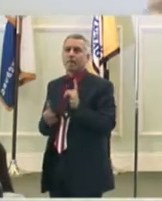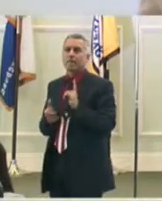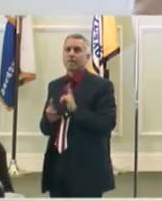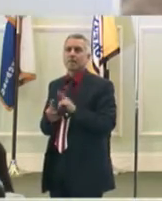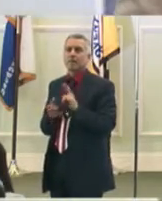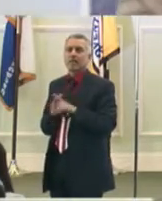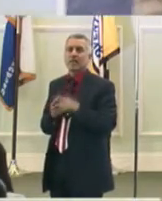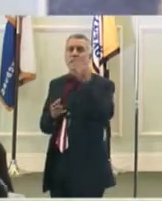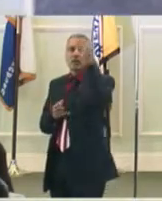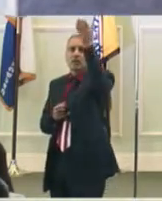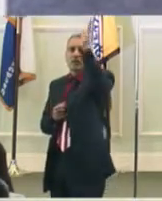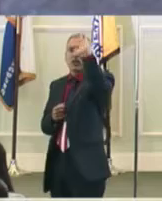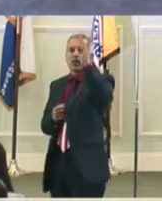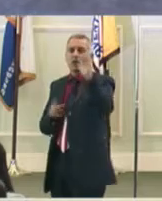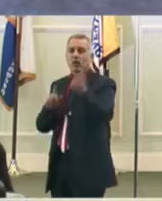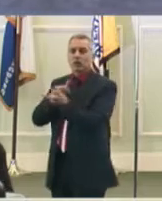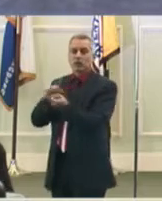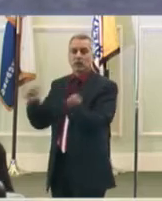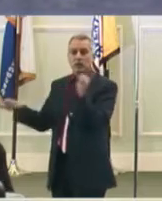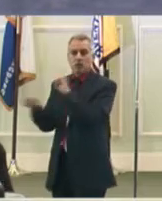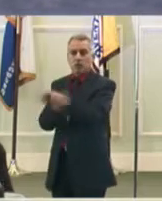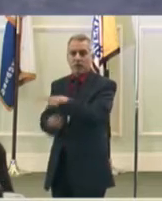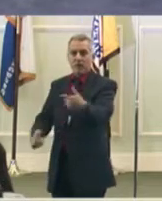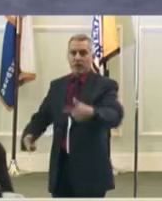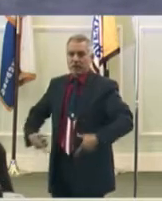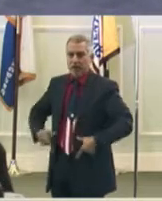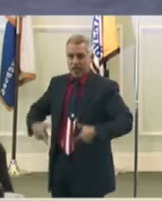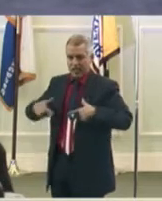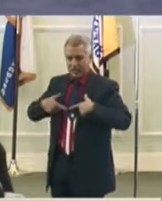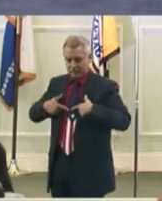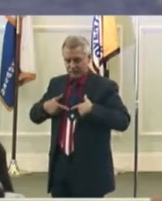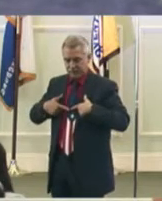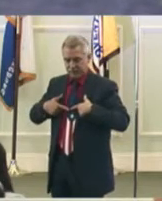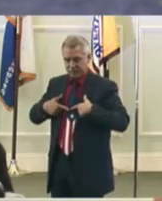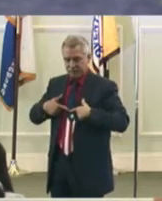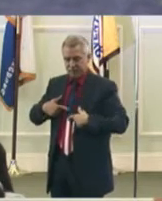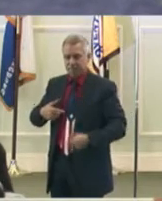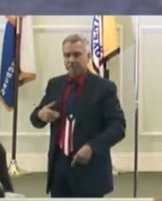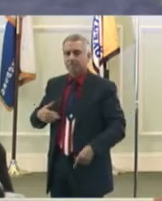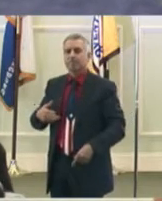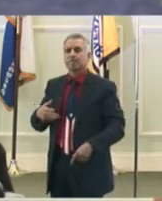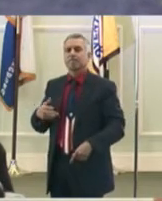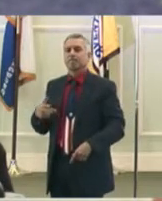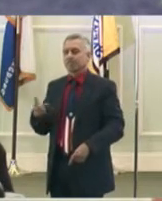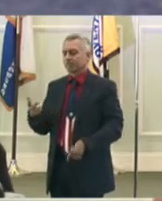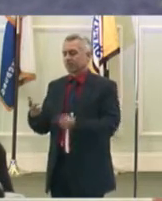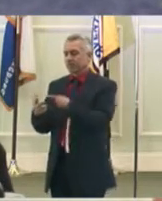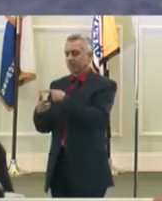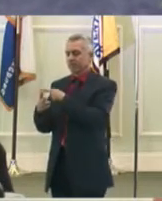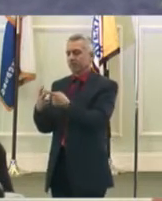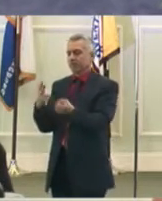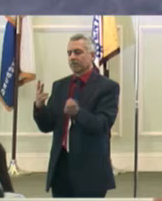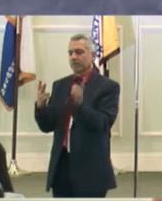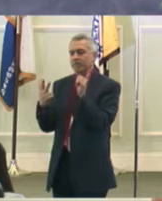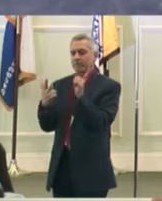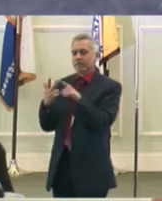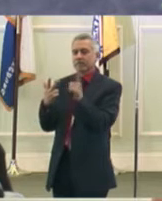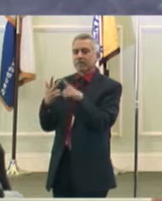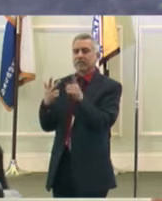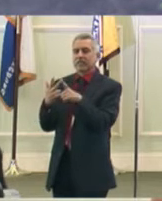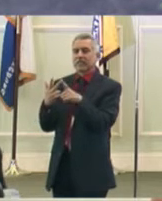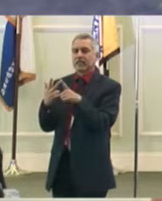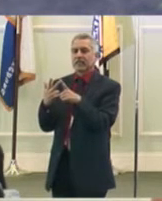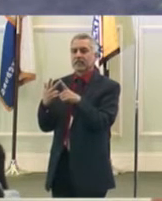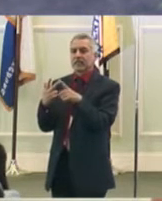so. I'm allowing him to do so. Point number three. I saved this one for last because it's a hard one, I